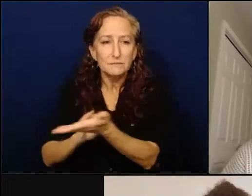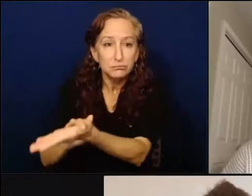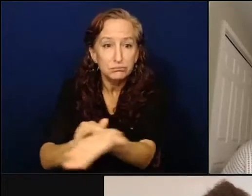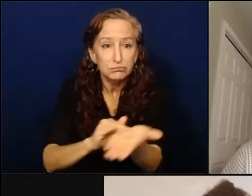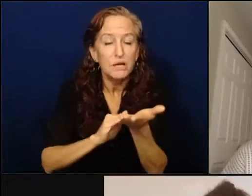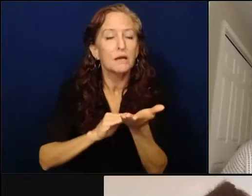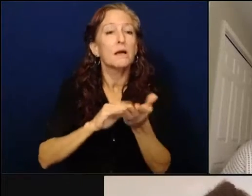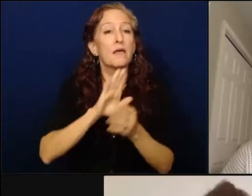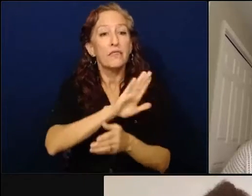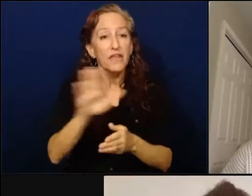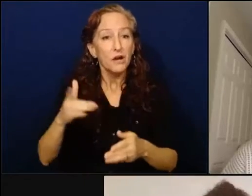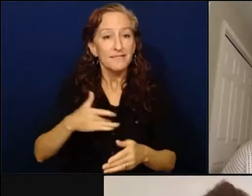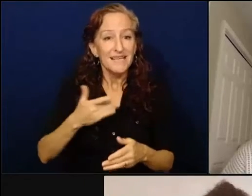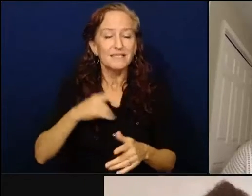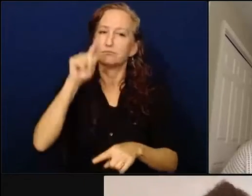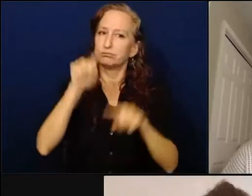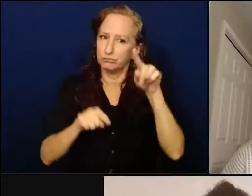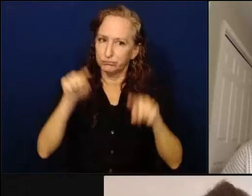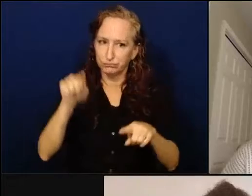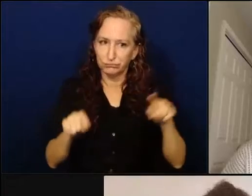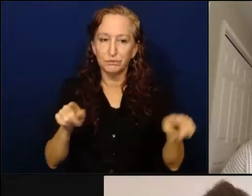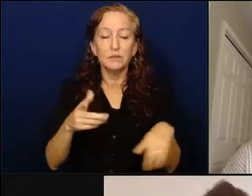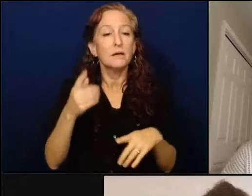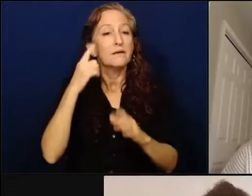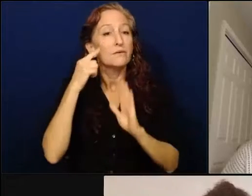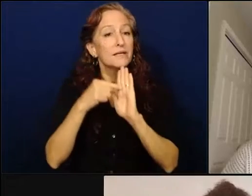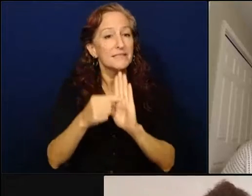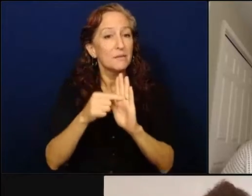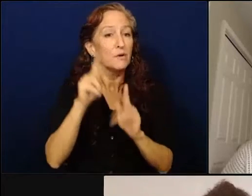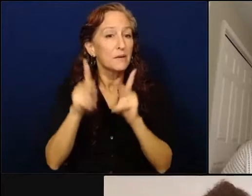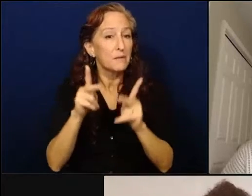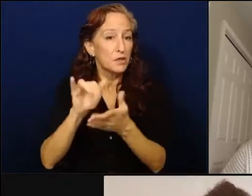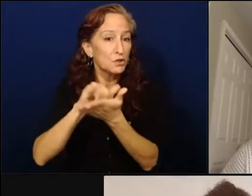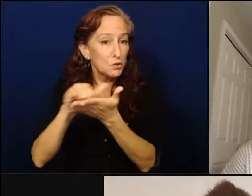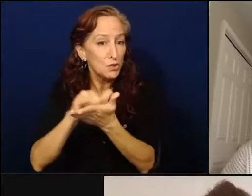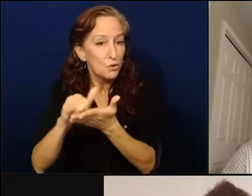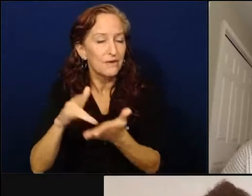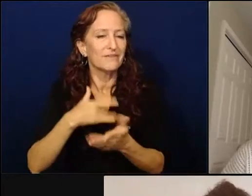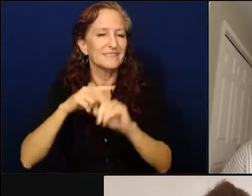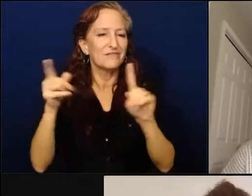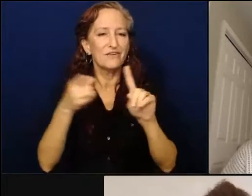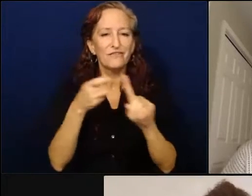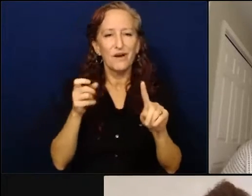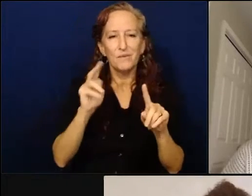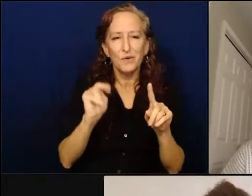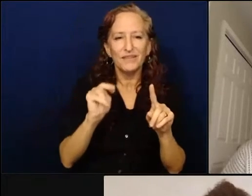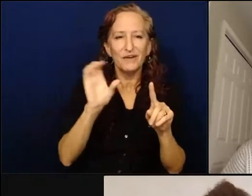sentiments, right? So our employees in New York City feel differently than our employees in Durham, North Carolina. Our parents feel differently